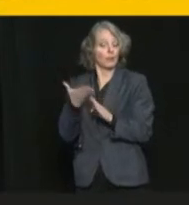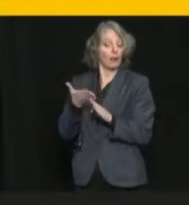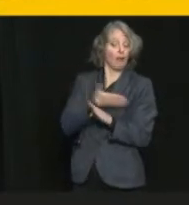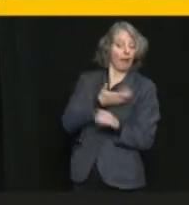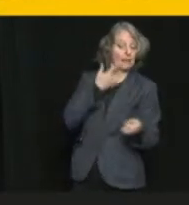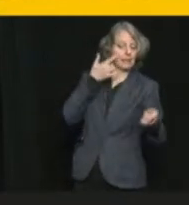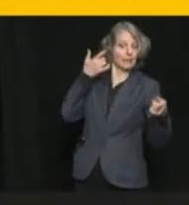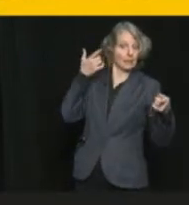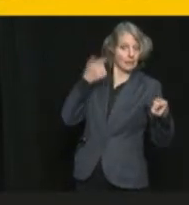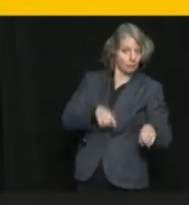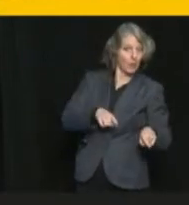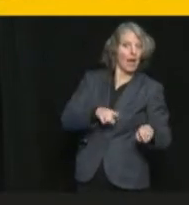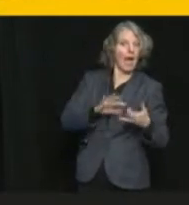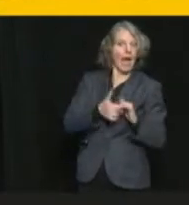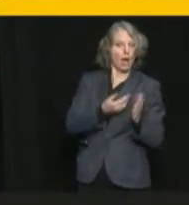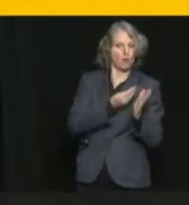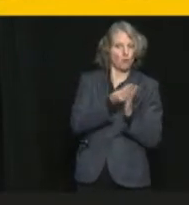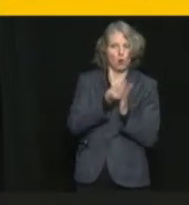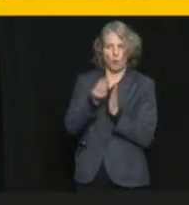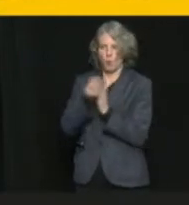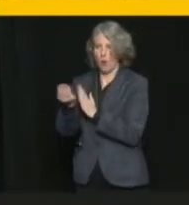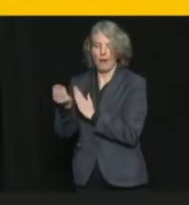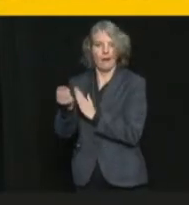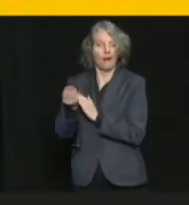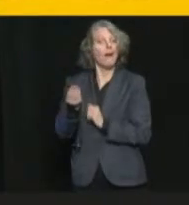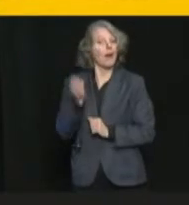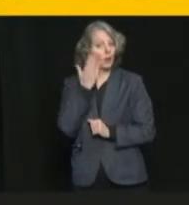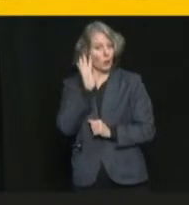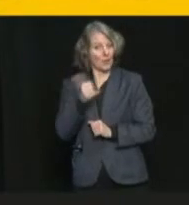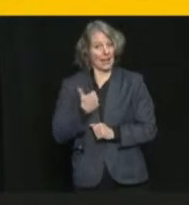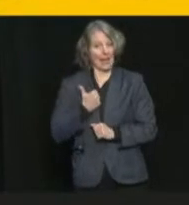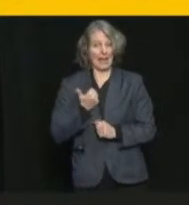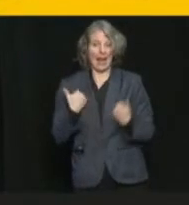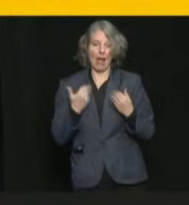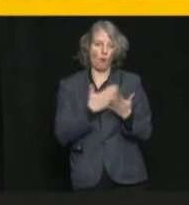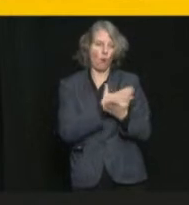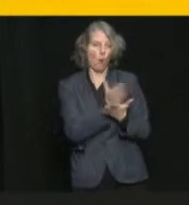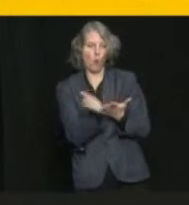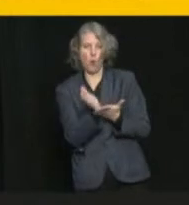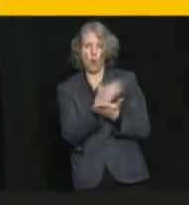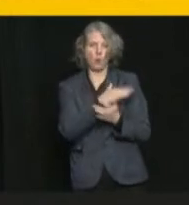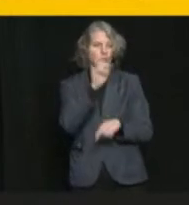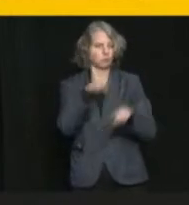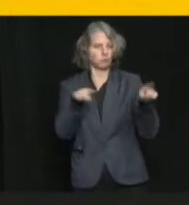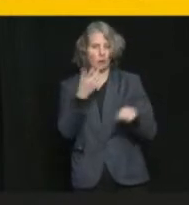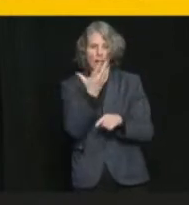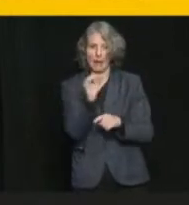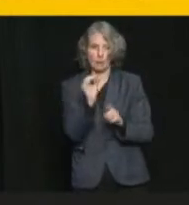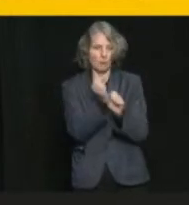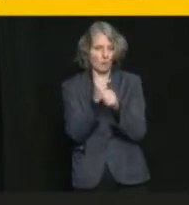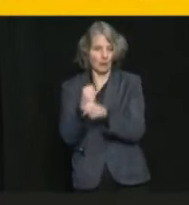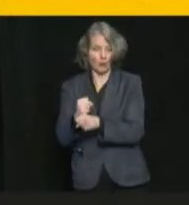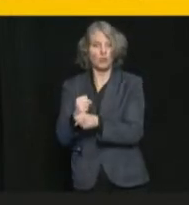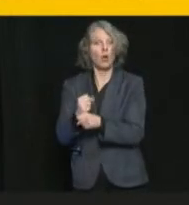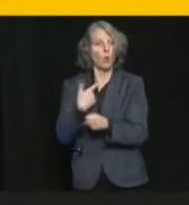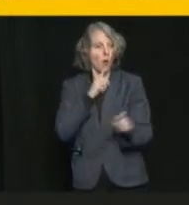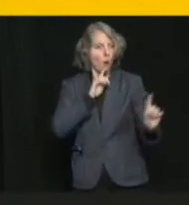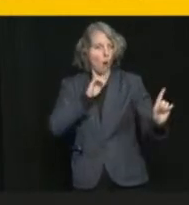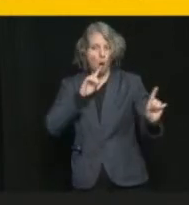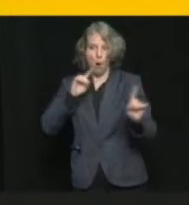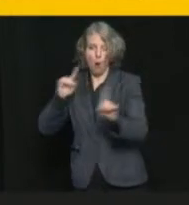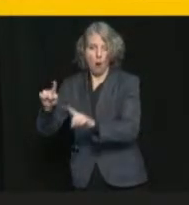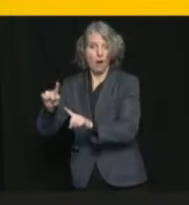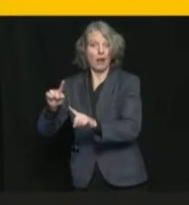place. Canada has one of the most diverse vaccine portfolios in the world, and we secured the largest number of doses